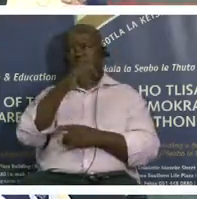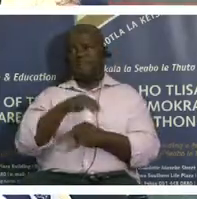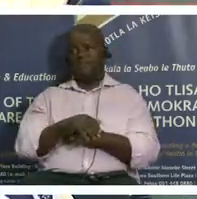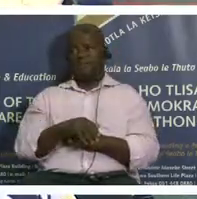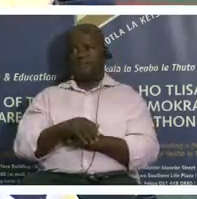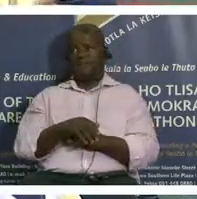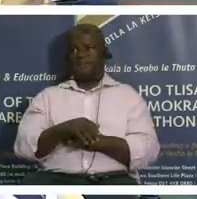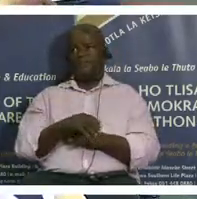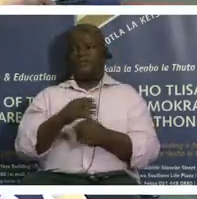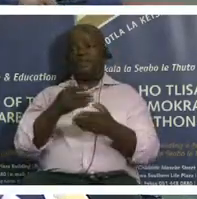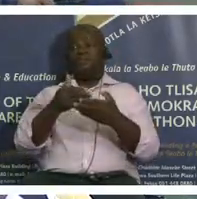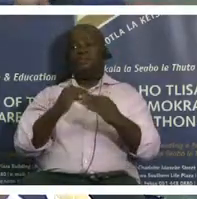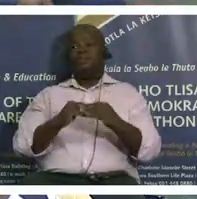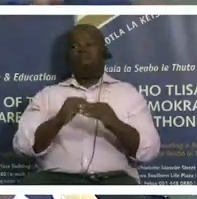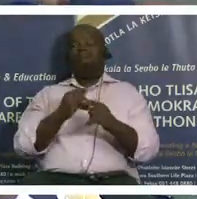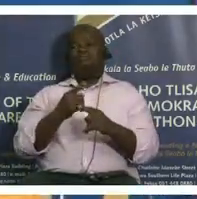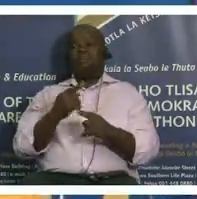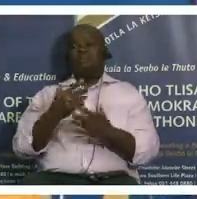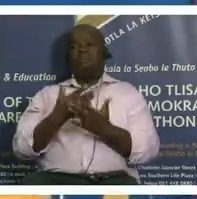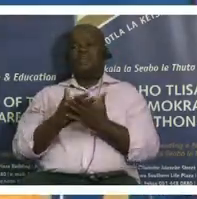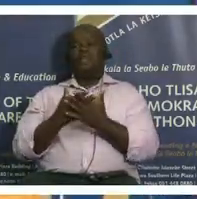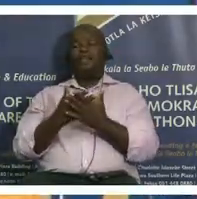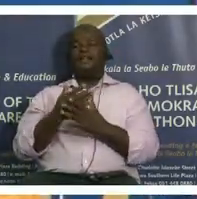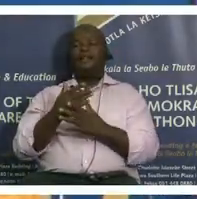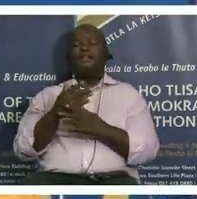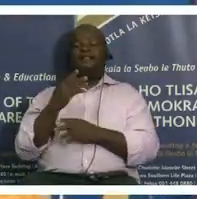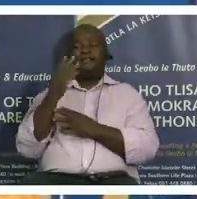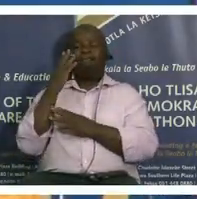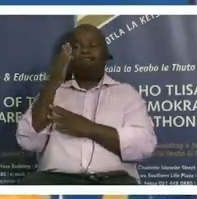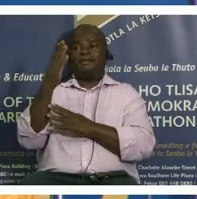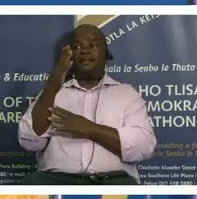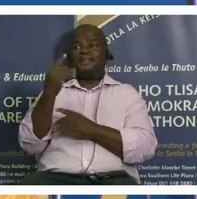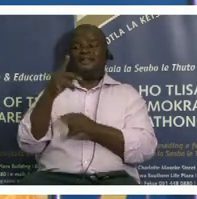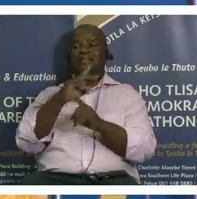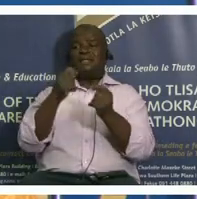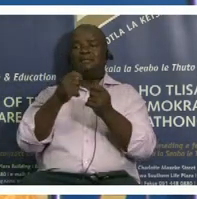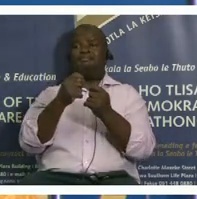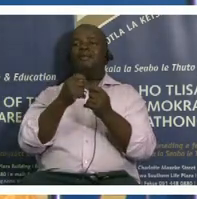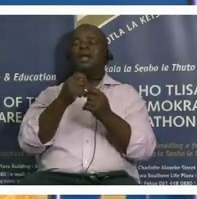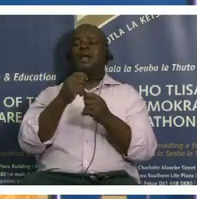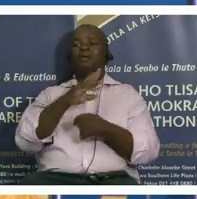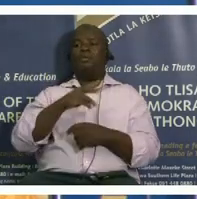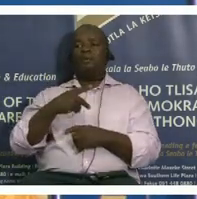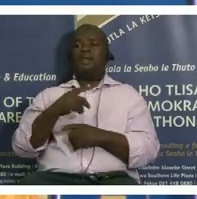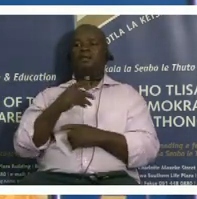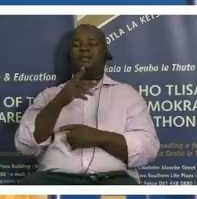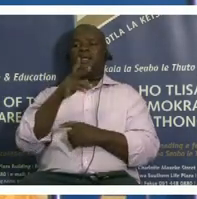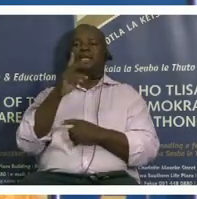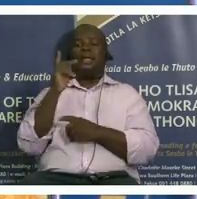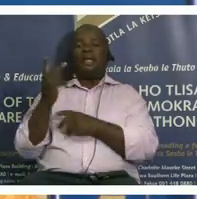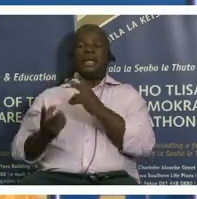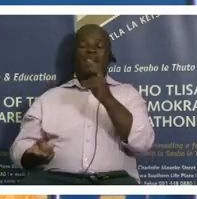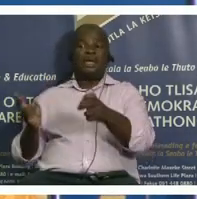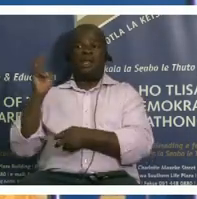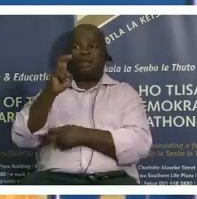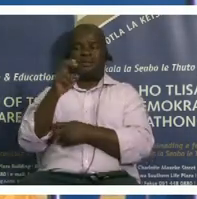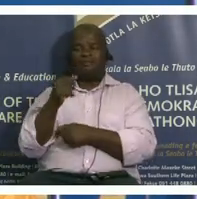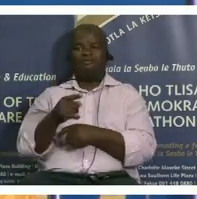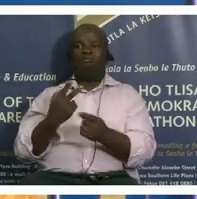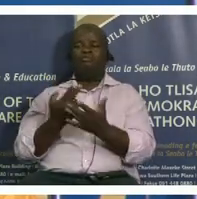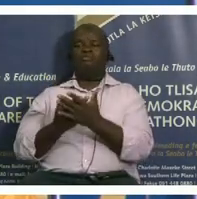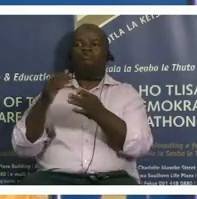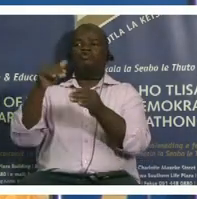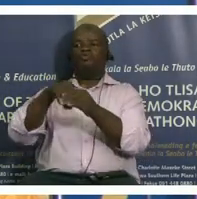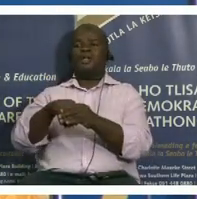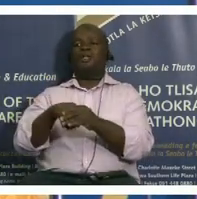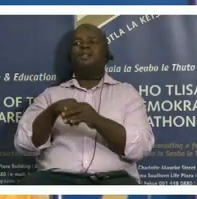We also take this opportunity to salute the Proteas Women's National Team for reaching the T20 Cricket